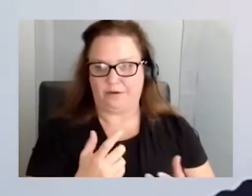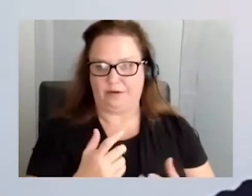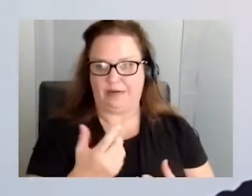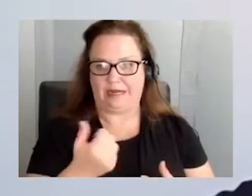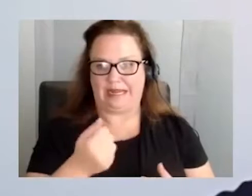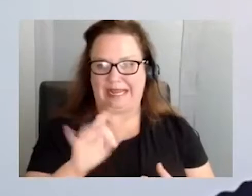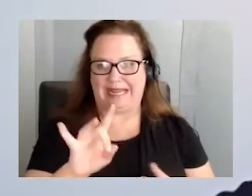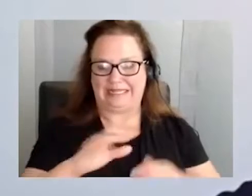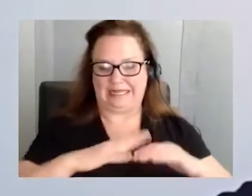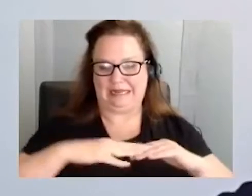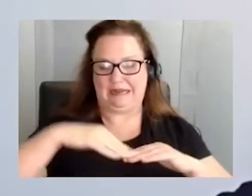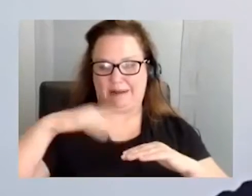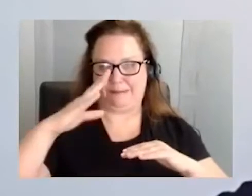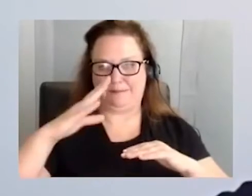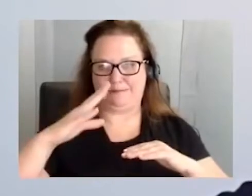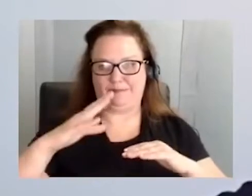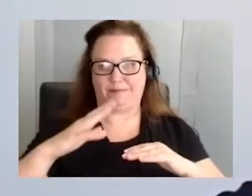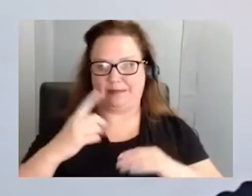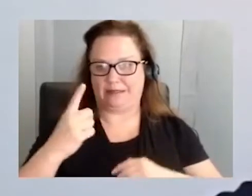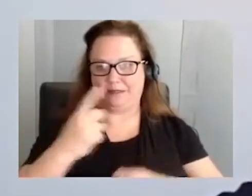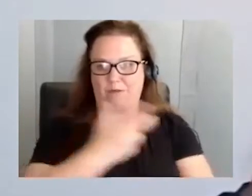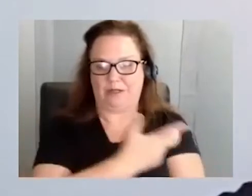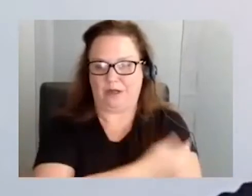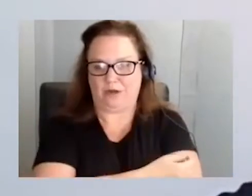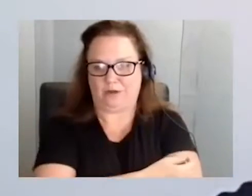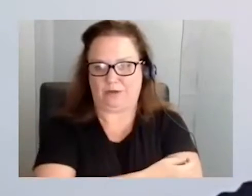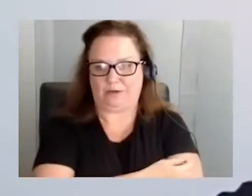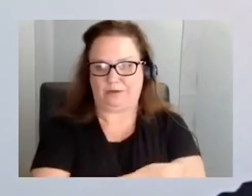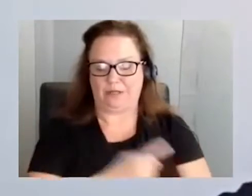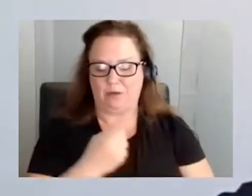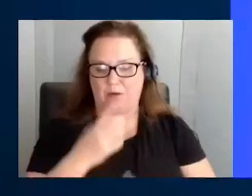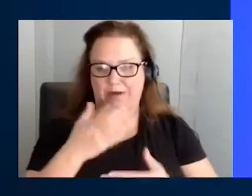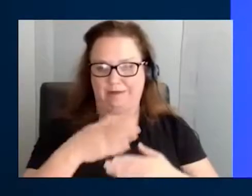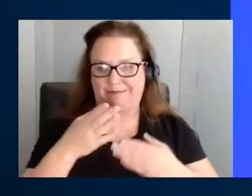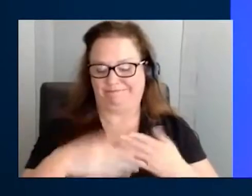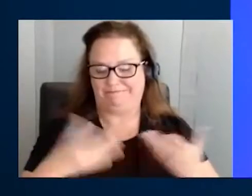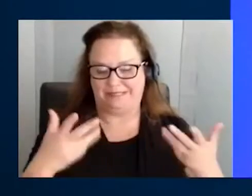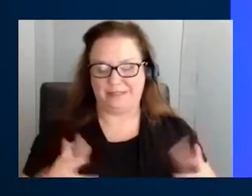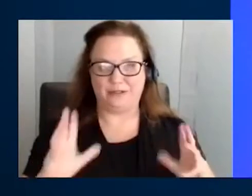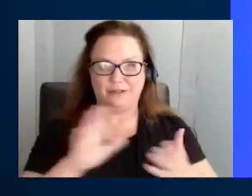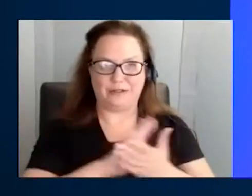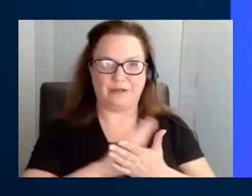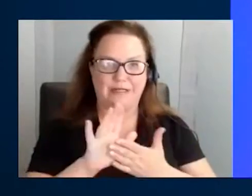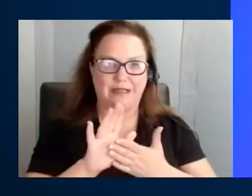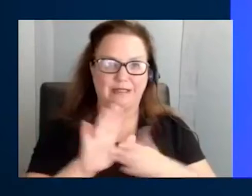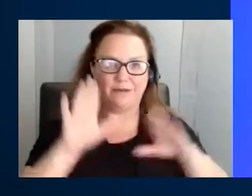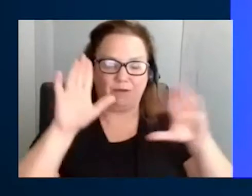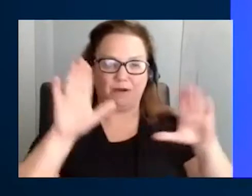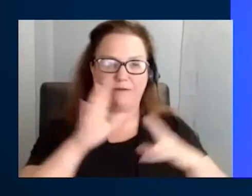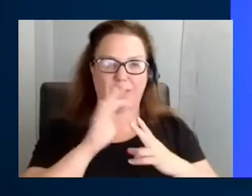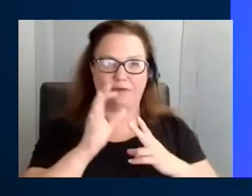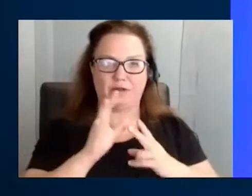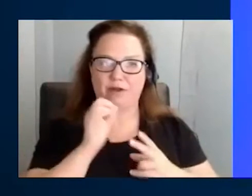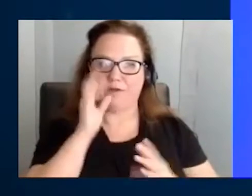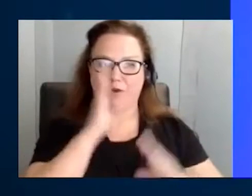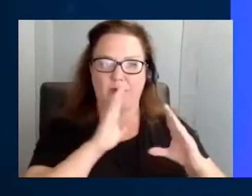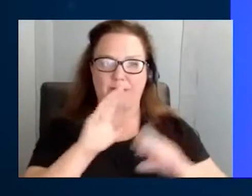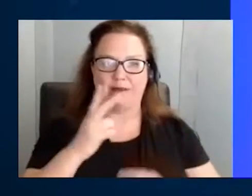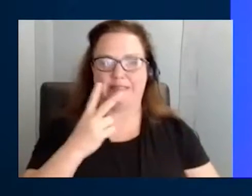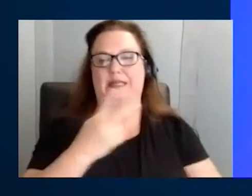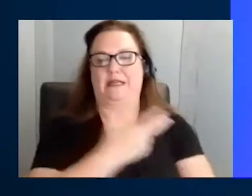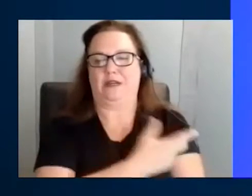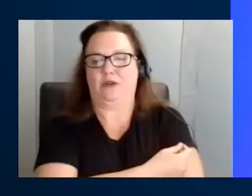and older, and that's just 1 dose. So 1 and done, which is really nice. A great option if you don't want to have to worry about that second